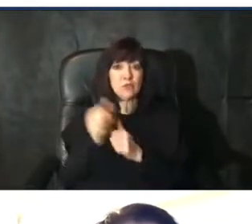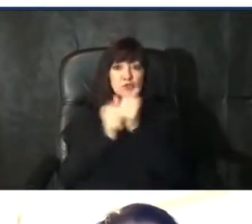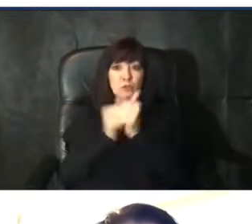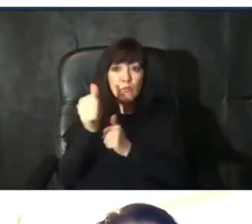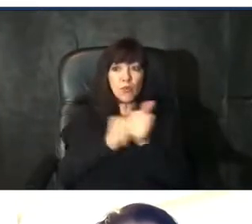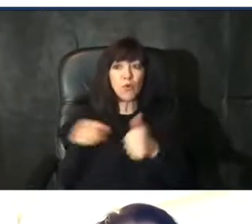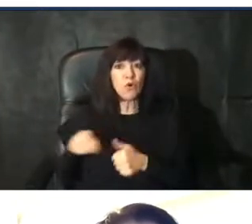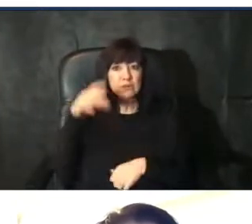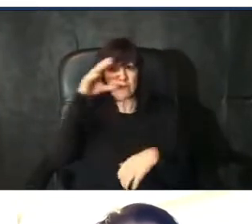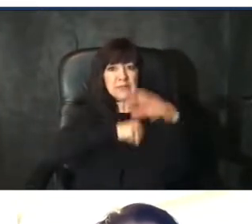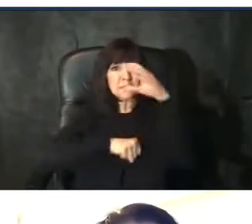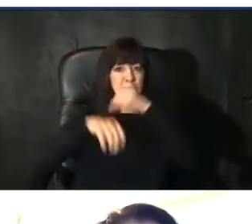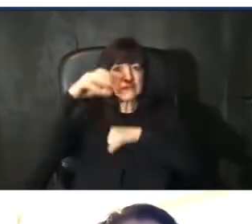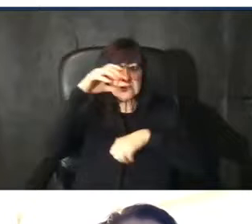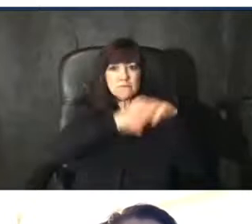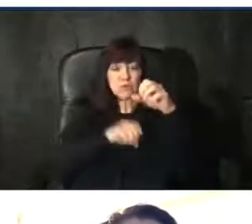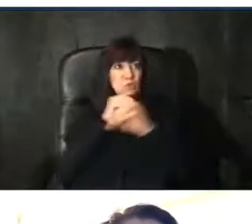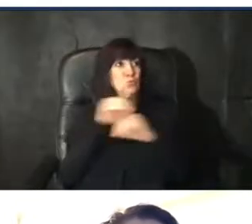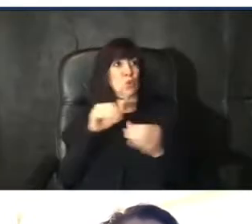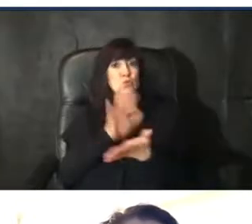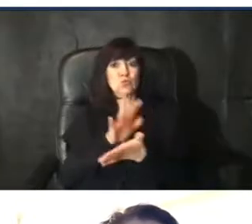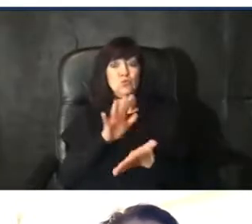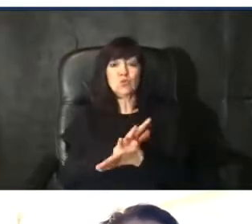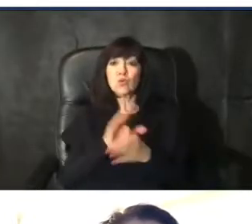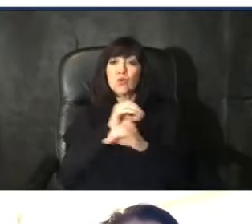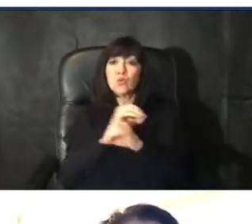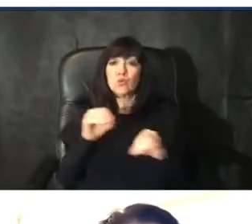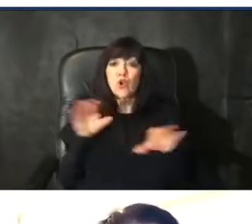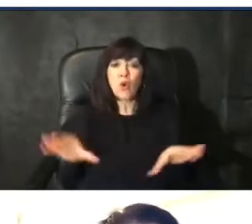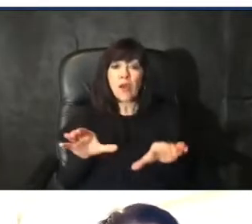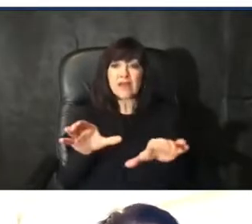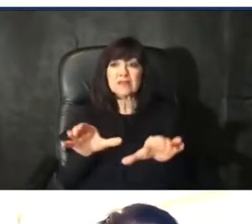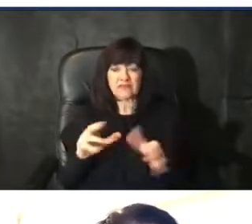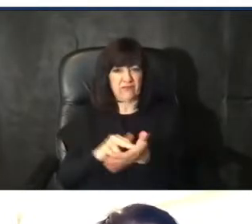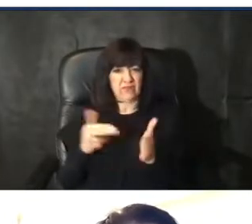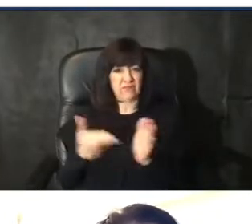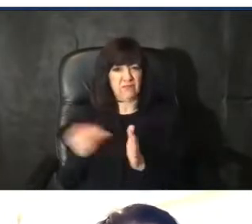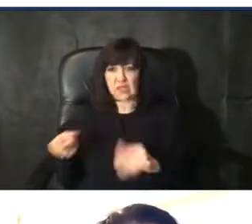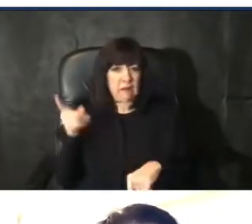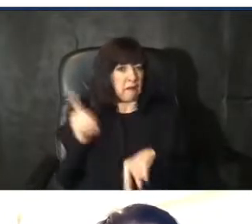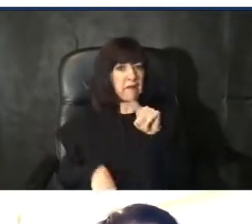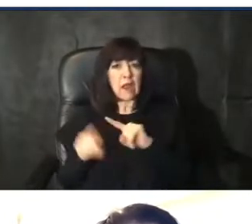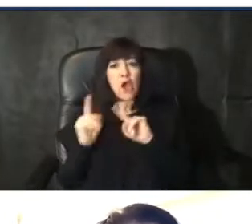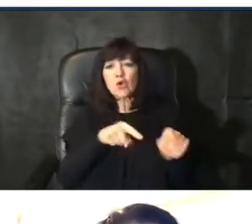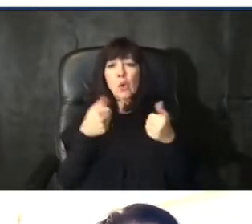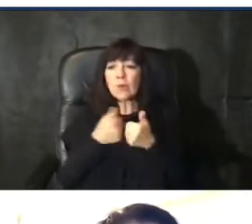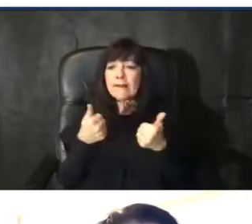a lot of things that have changed, and kids can feel pretty angry and frustrated that they're not able to do these